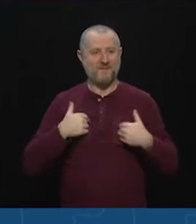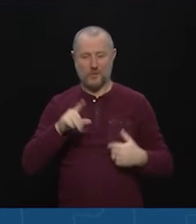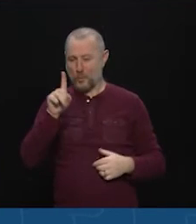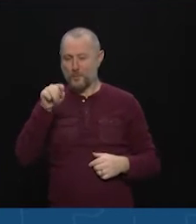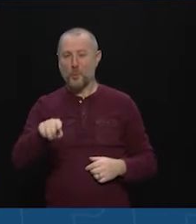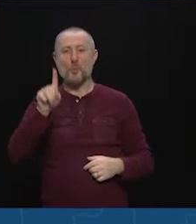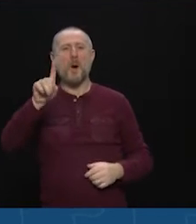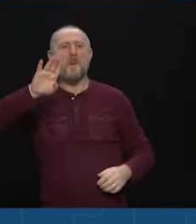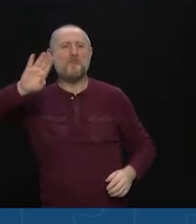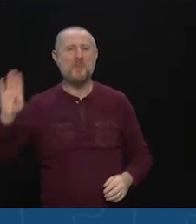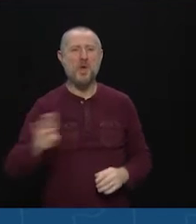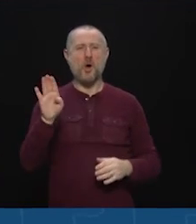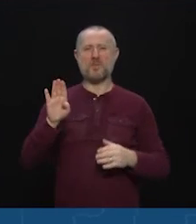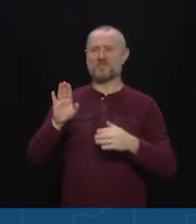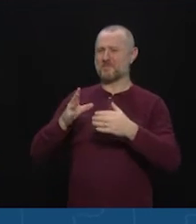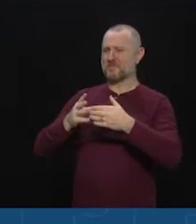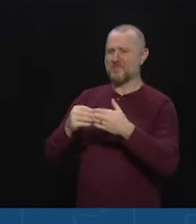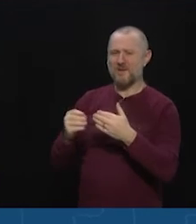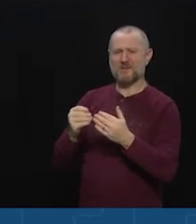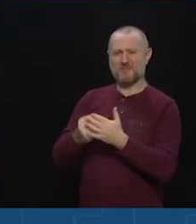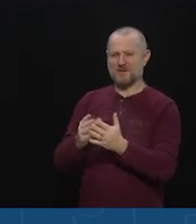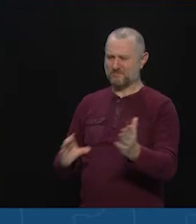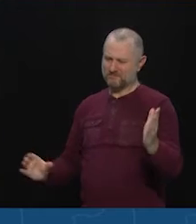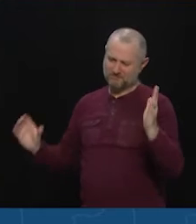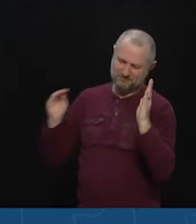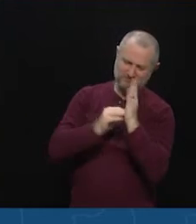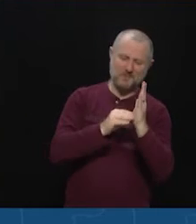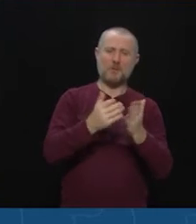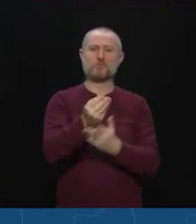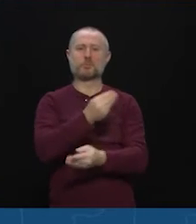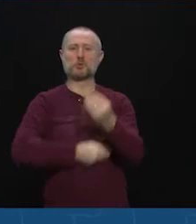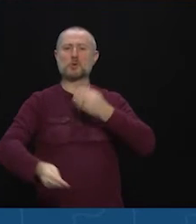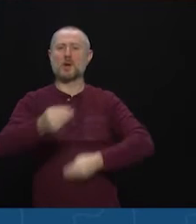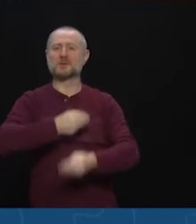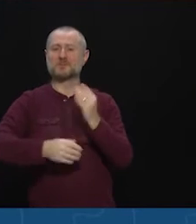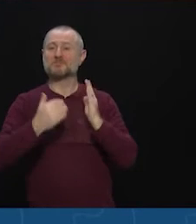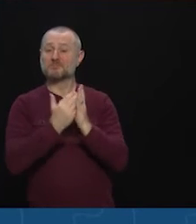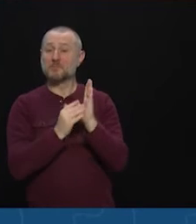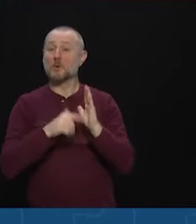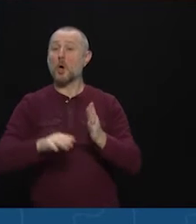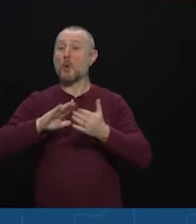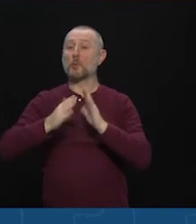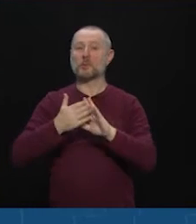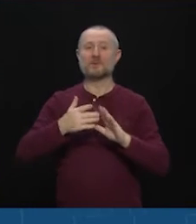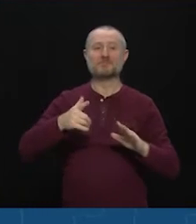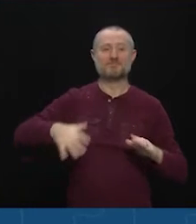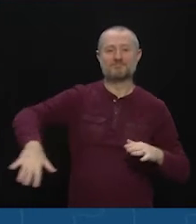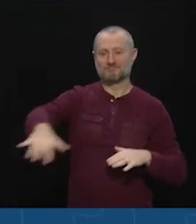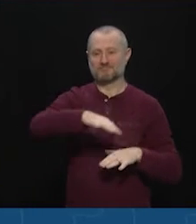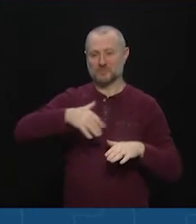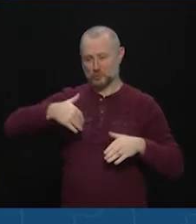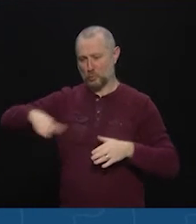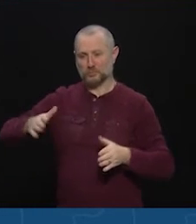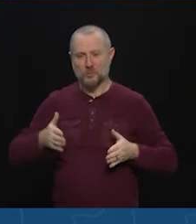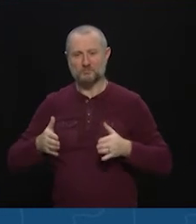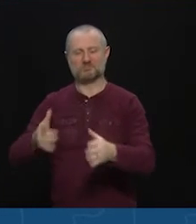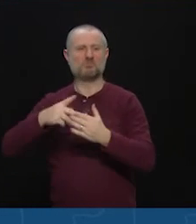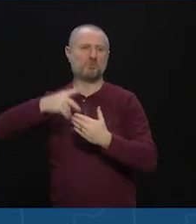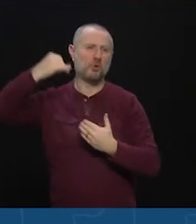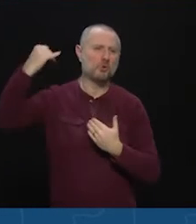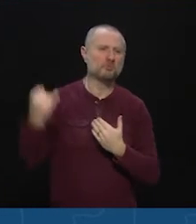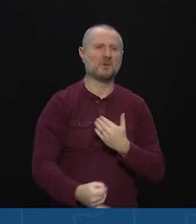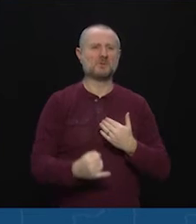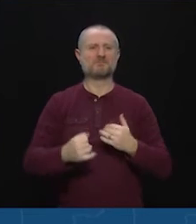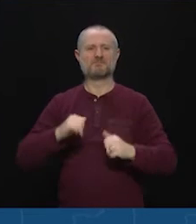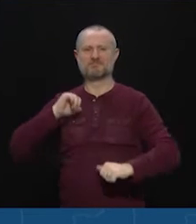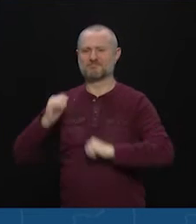billion in our budget to go forth with the community grid project in Syracuse. And we're going to remove the existing structure, new community